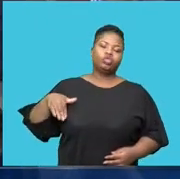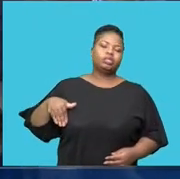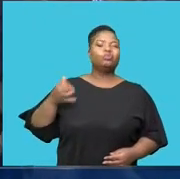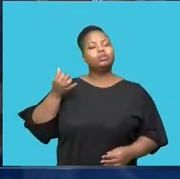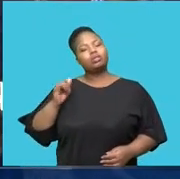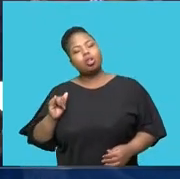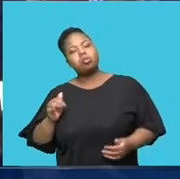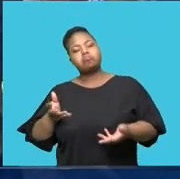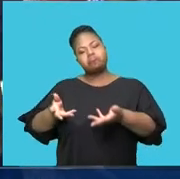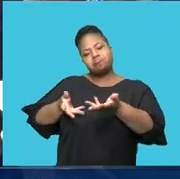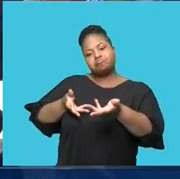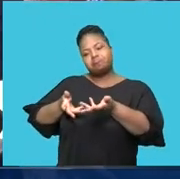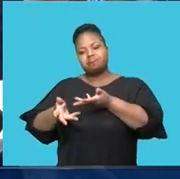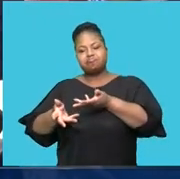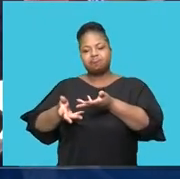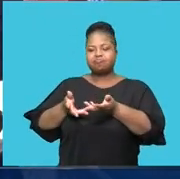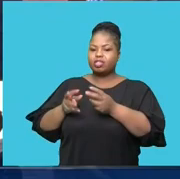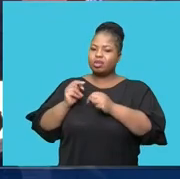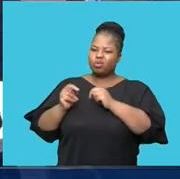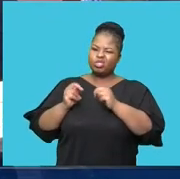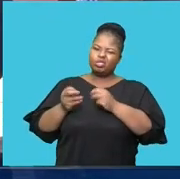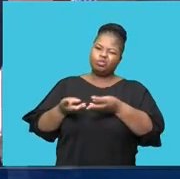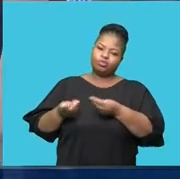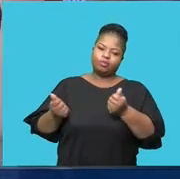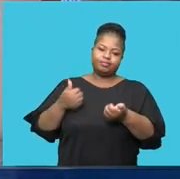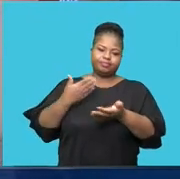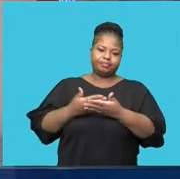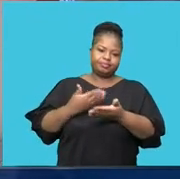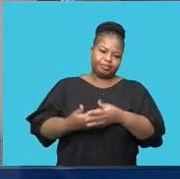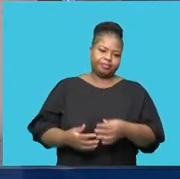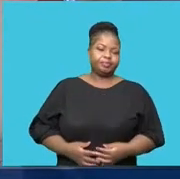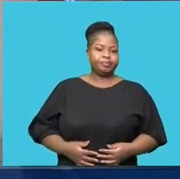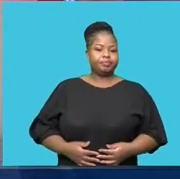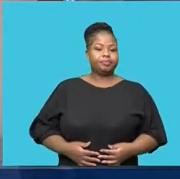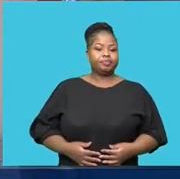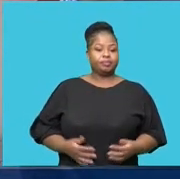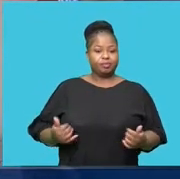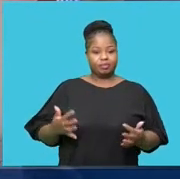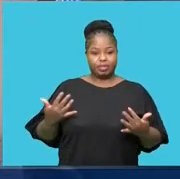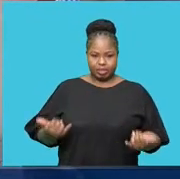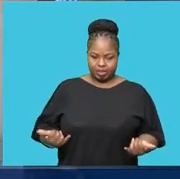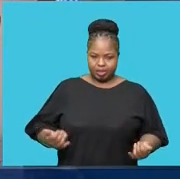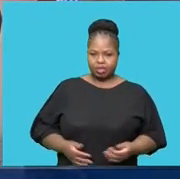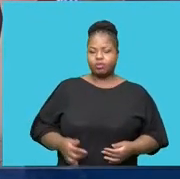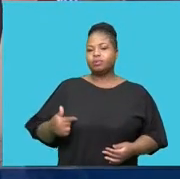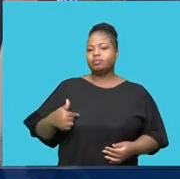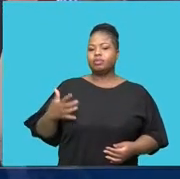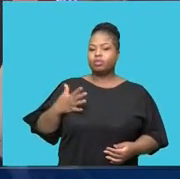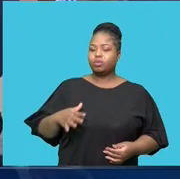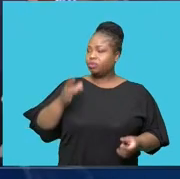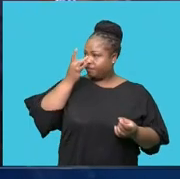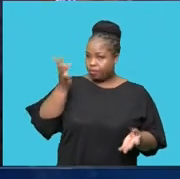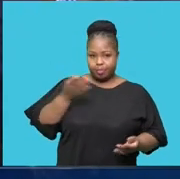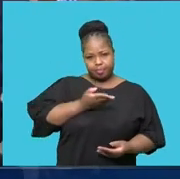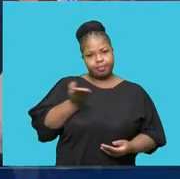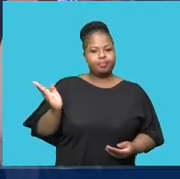an amicable way of solving the situation. From now, comrades, what I want to alert you